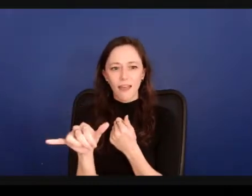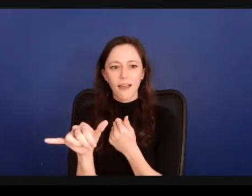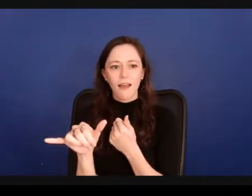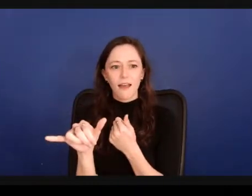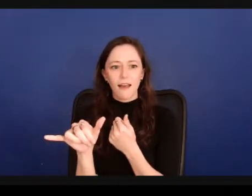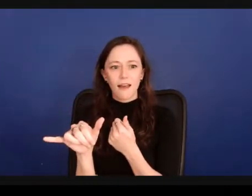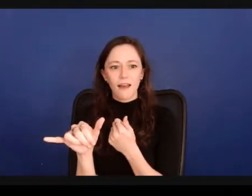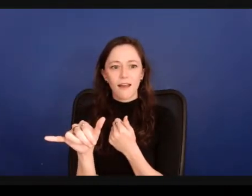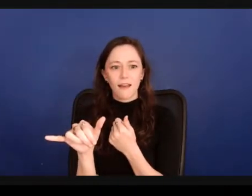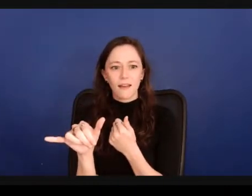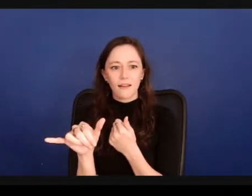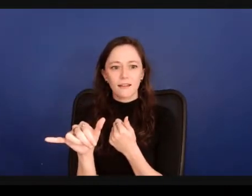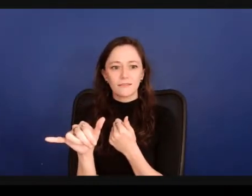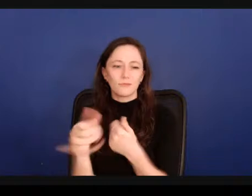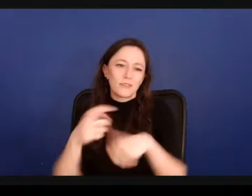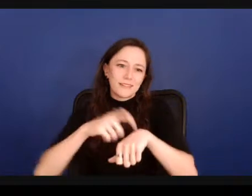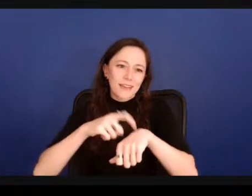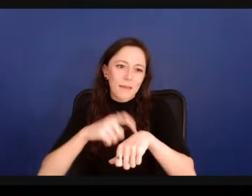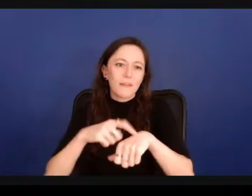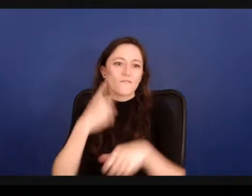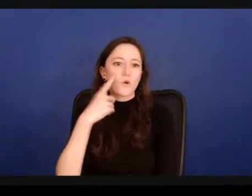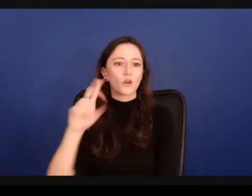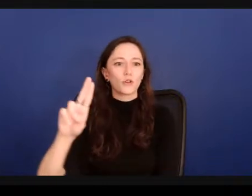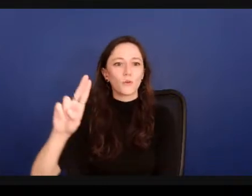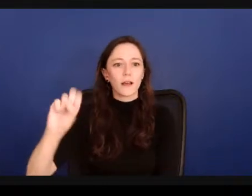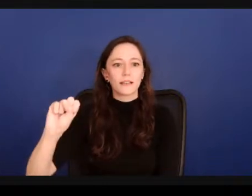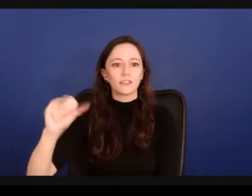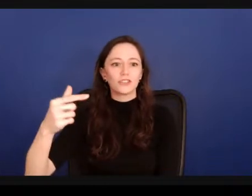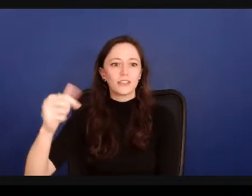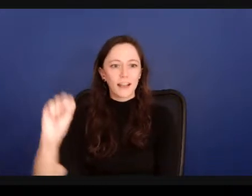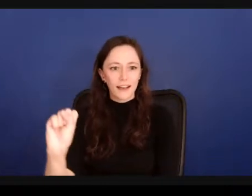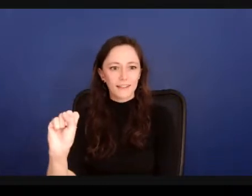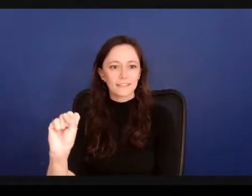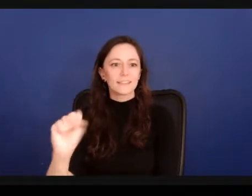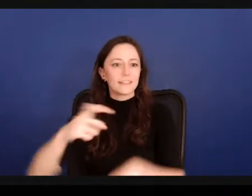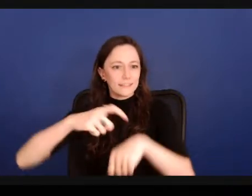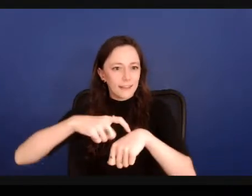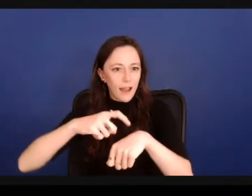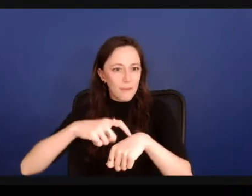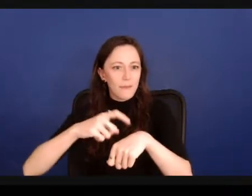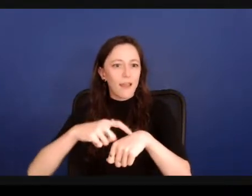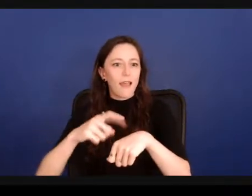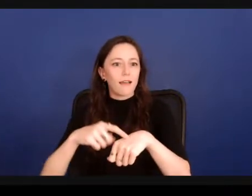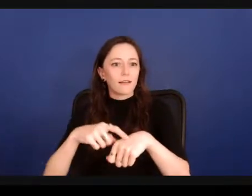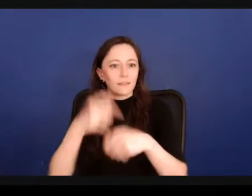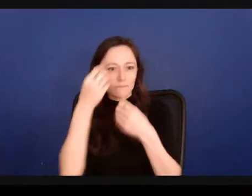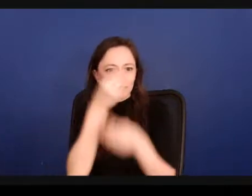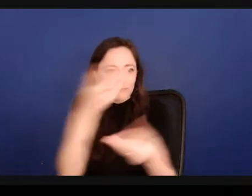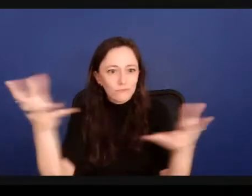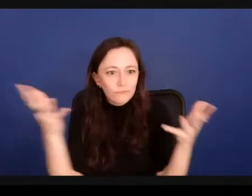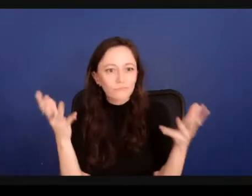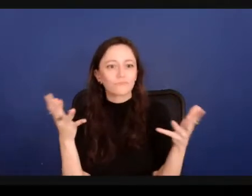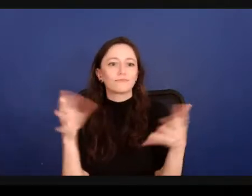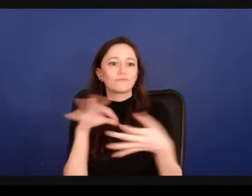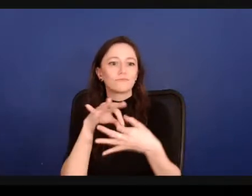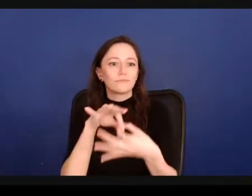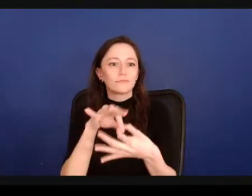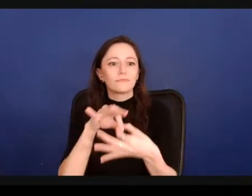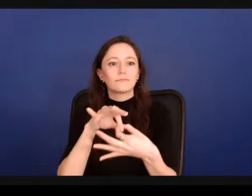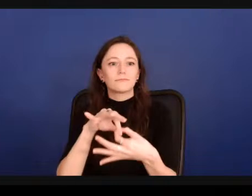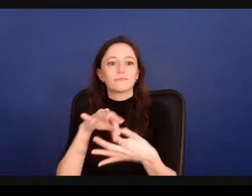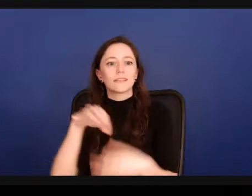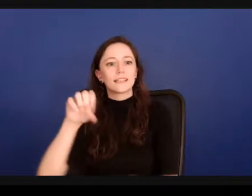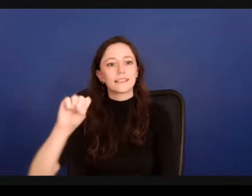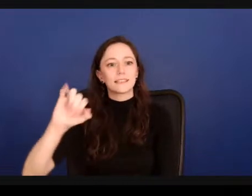it was great, the timing of the USGS. They've been putting out stuff on this seismology. We'll talk about that a little bit later, but